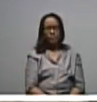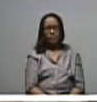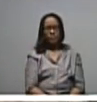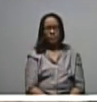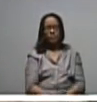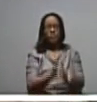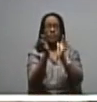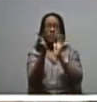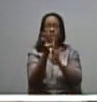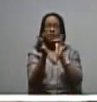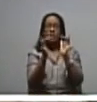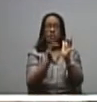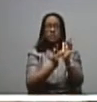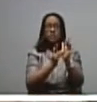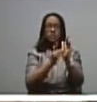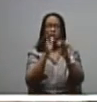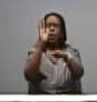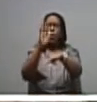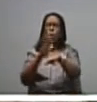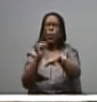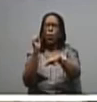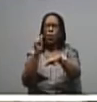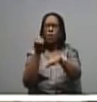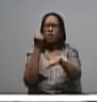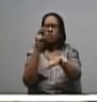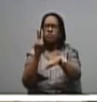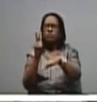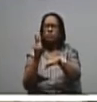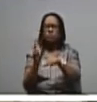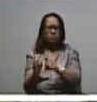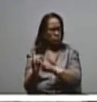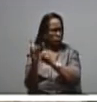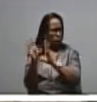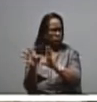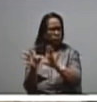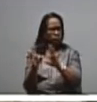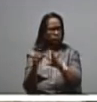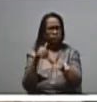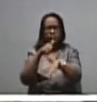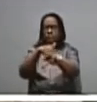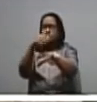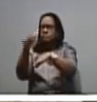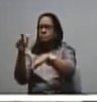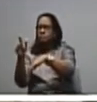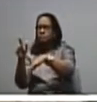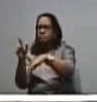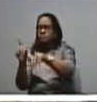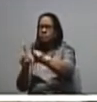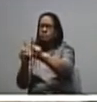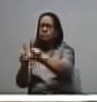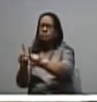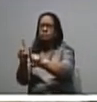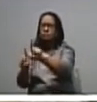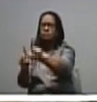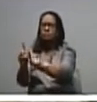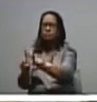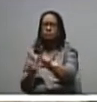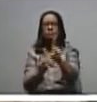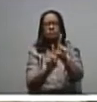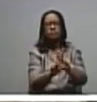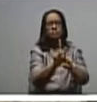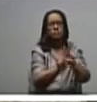Lord. Jesus summoned the 12 and began to send them out in pairs, giving them authority over